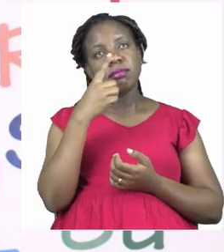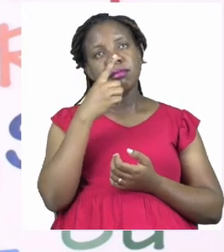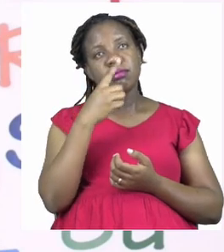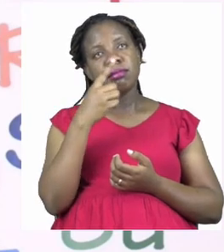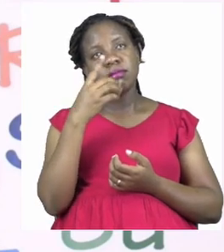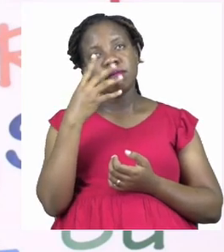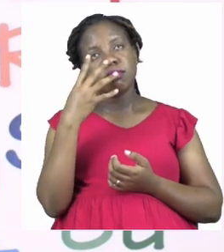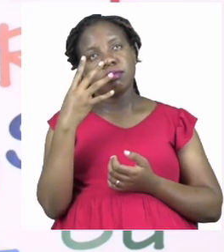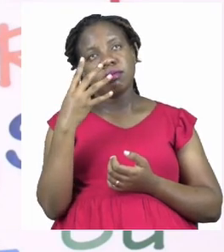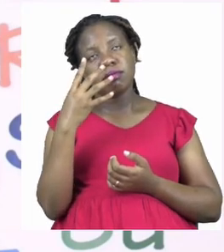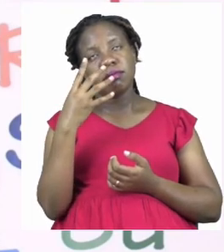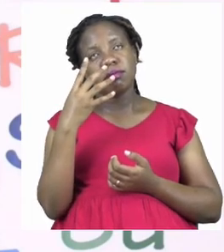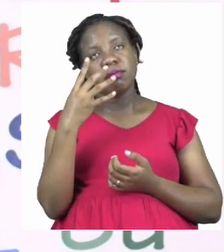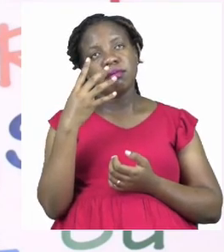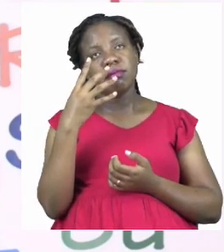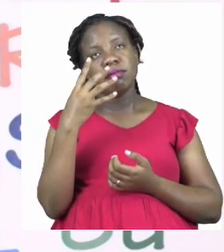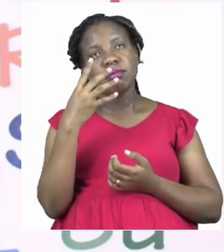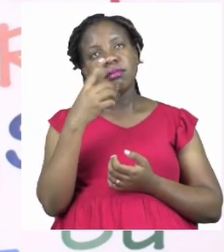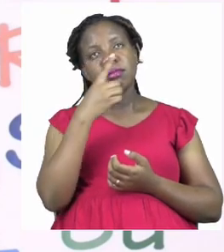15,